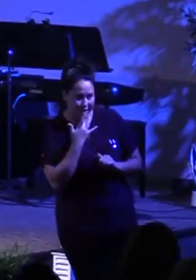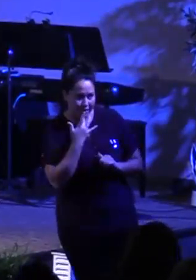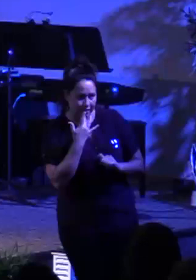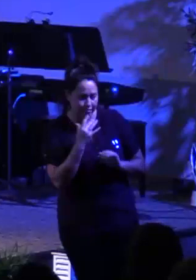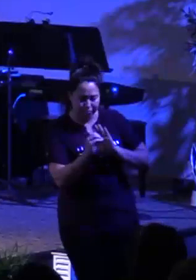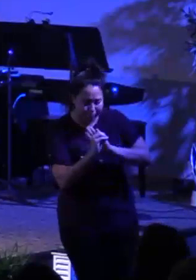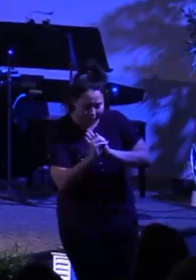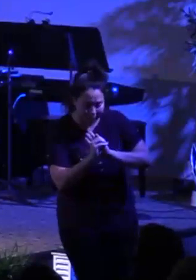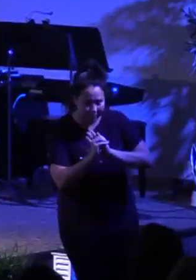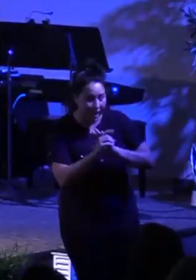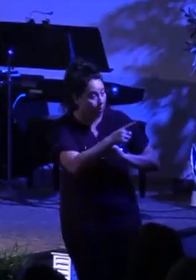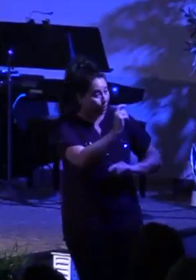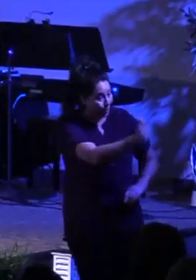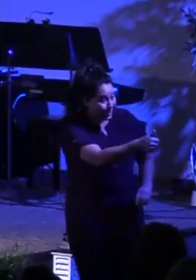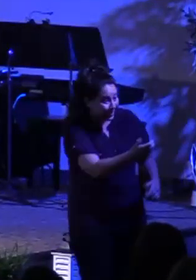about you